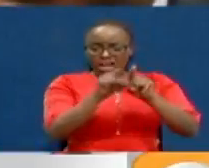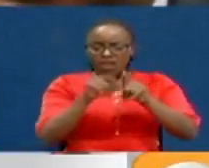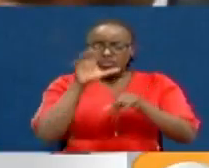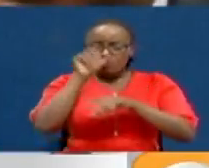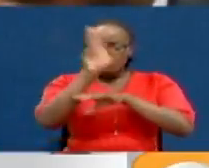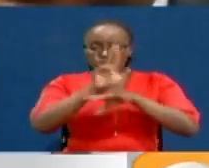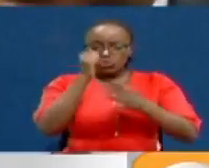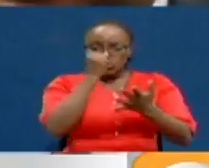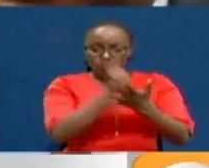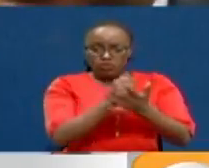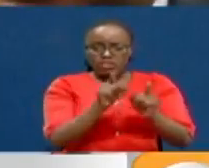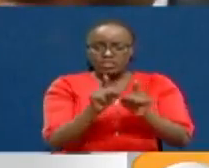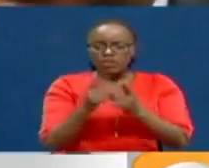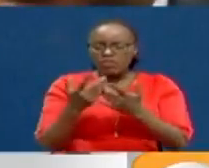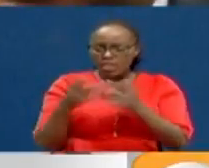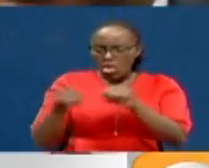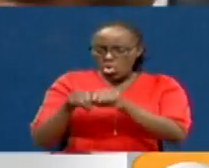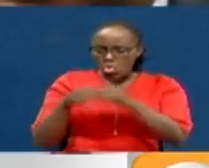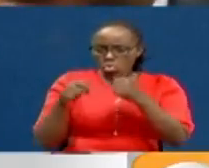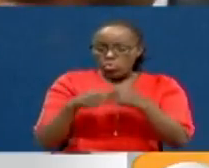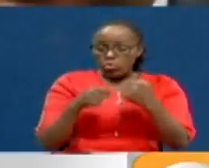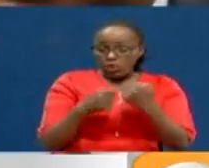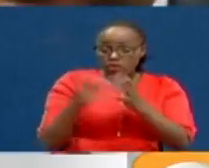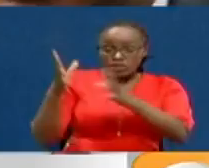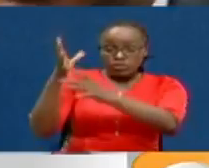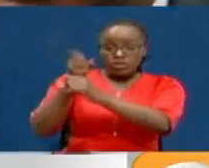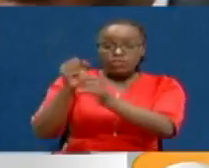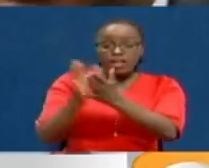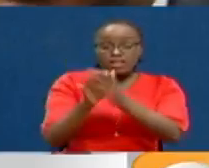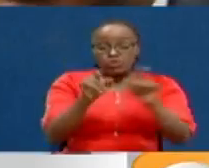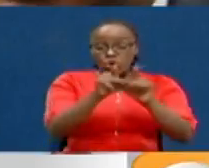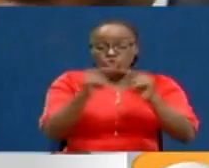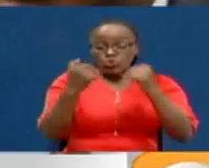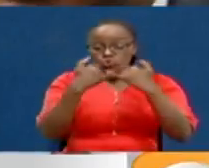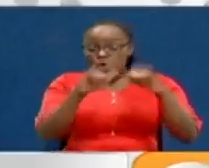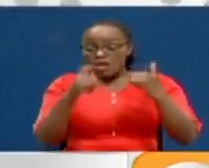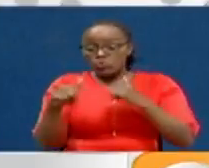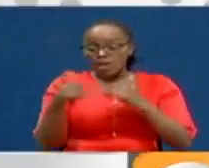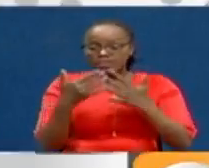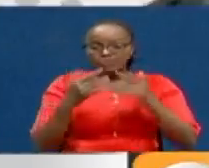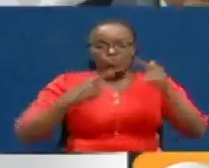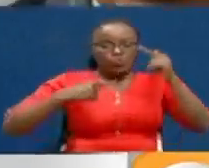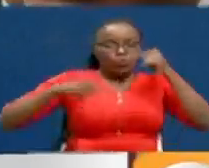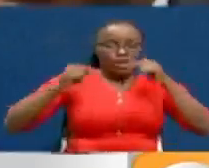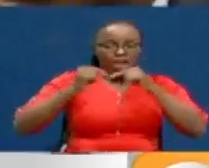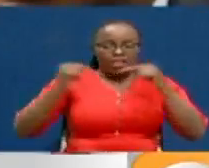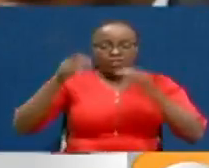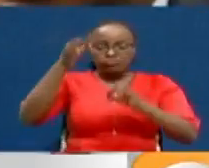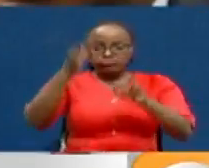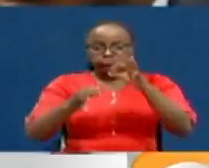of office, breach of trust, and conspiracy to defeat justice. Manduku and several others have been under